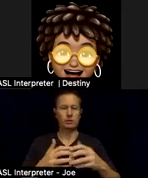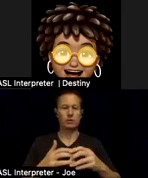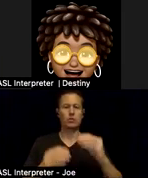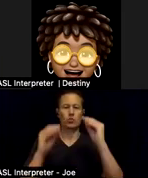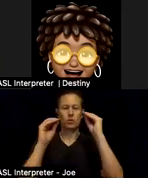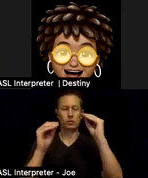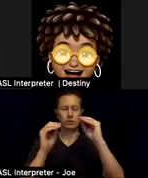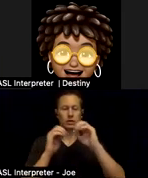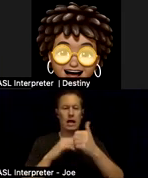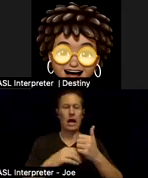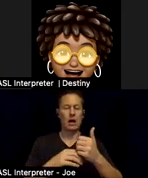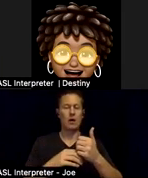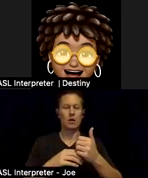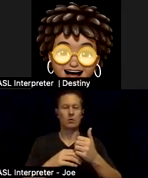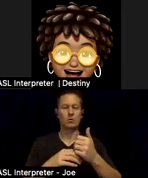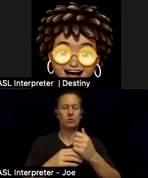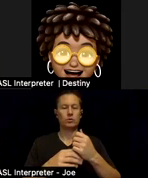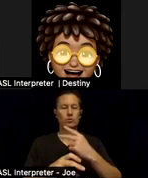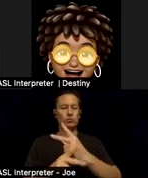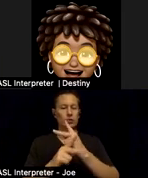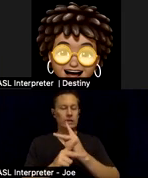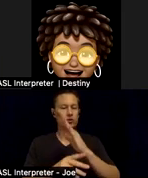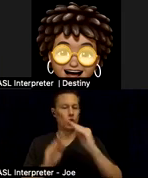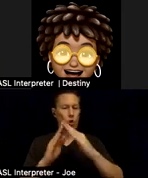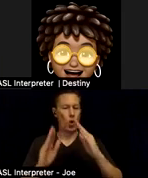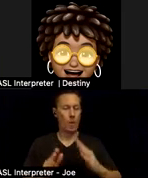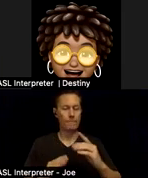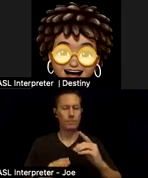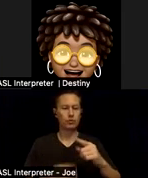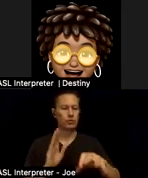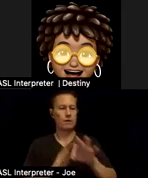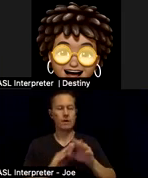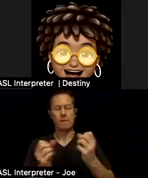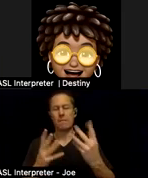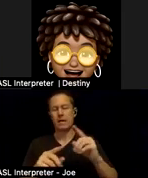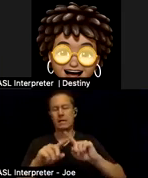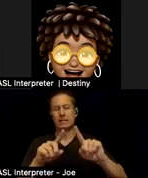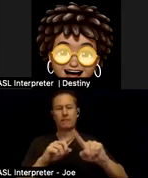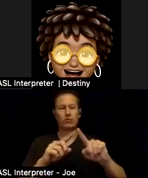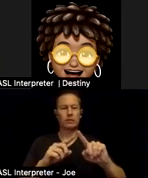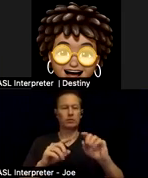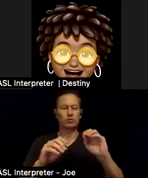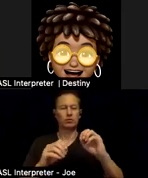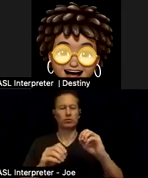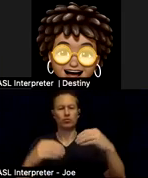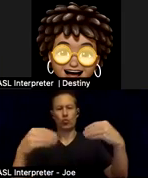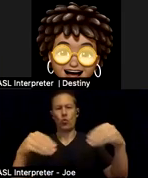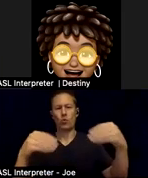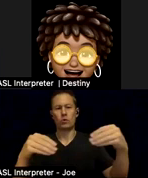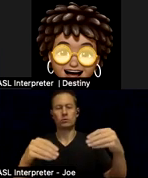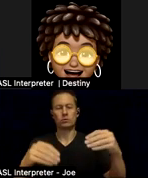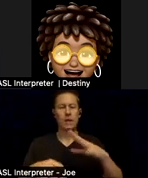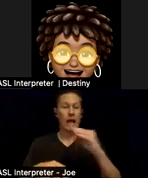hold products. And you can find these at Home Depot, Lowe's, Walmart, all the major online retailers, including Amazon. All